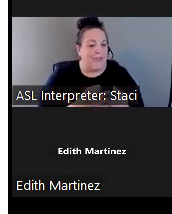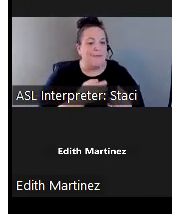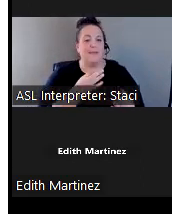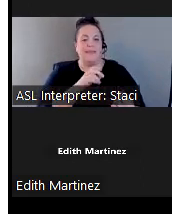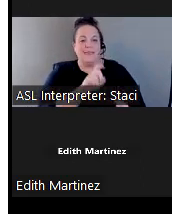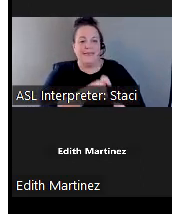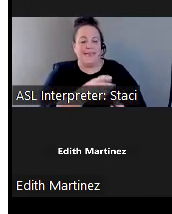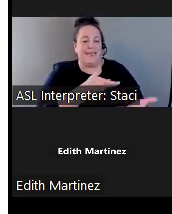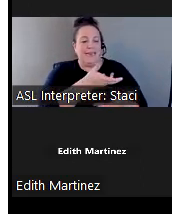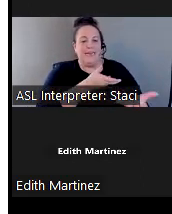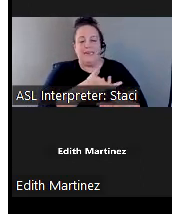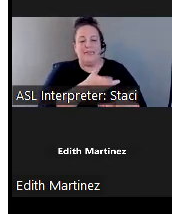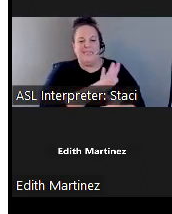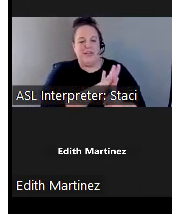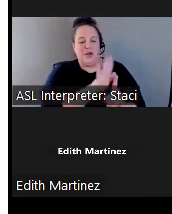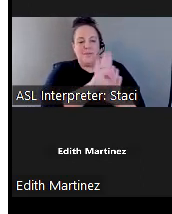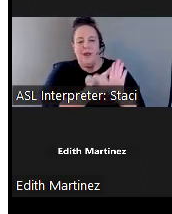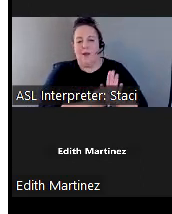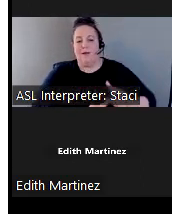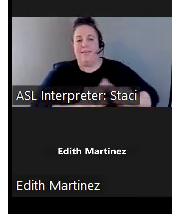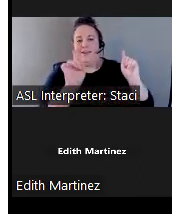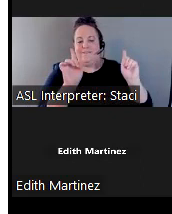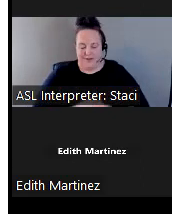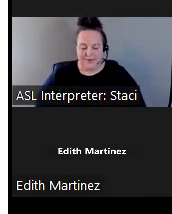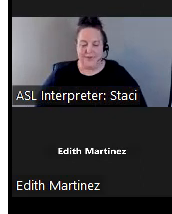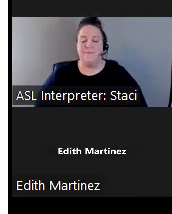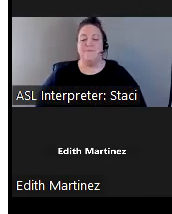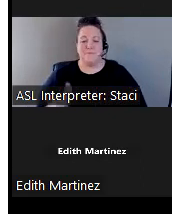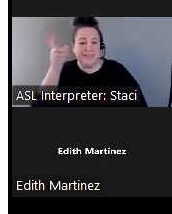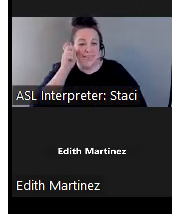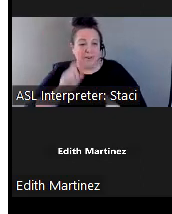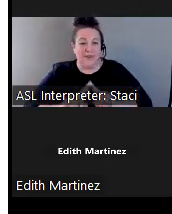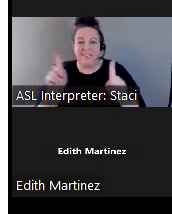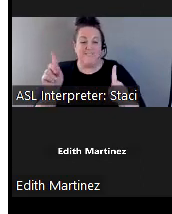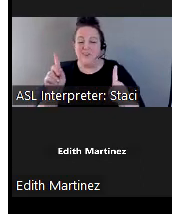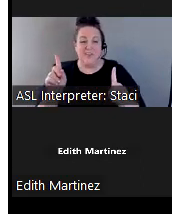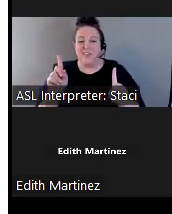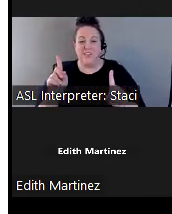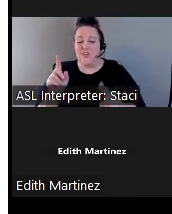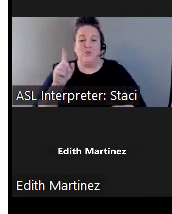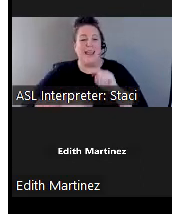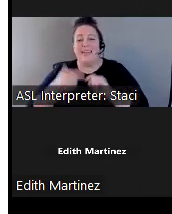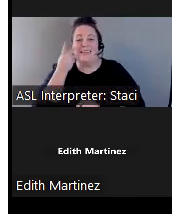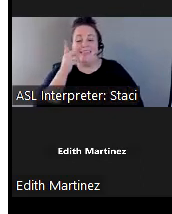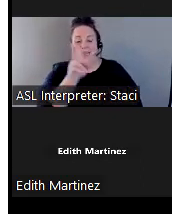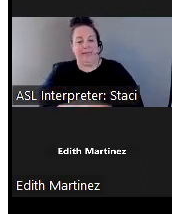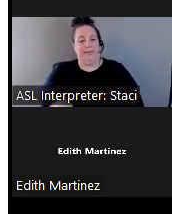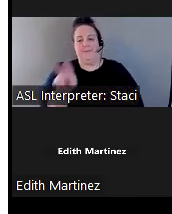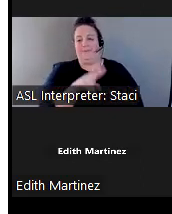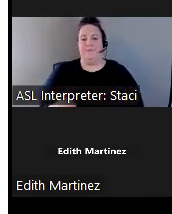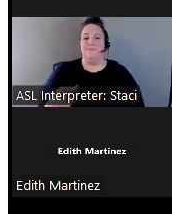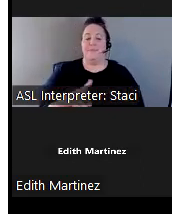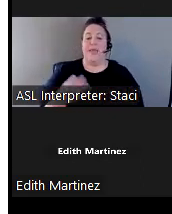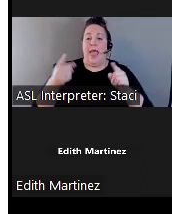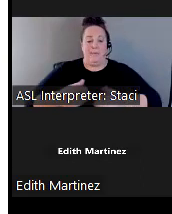to the picture. We talk about hearing differences being invisible. And what we mean by that is that when I've got